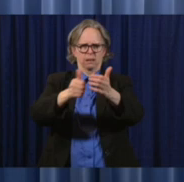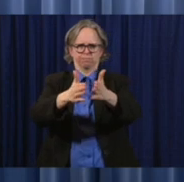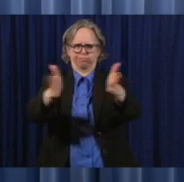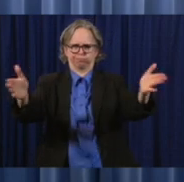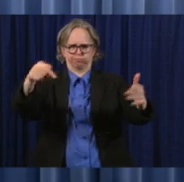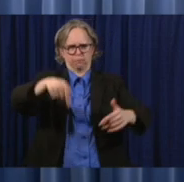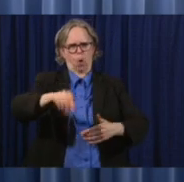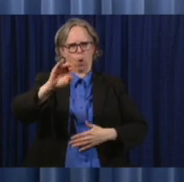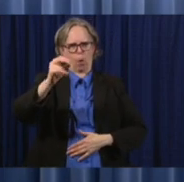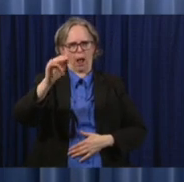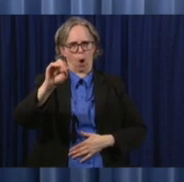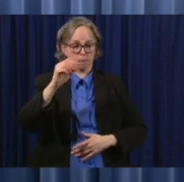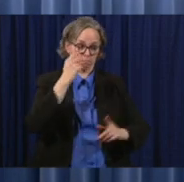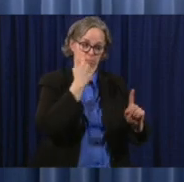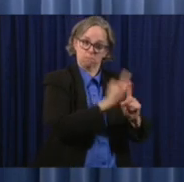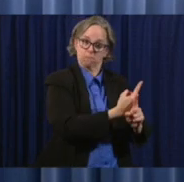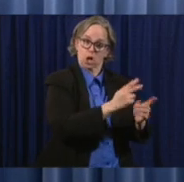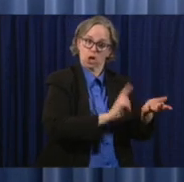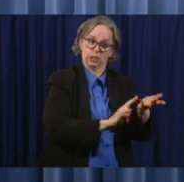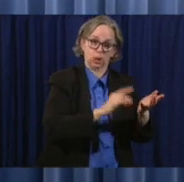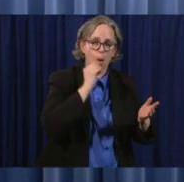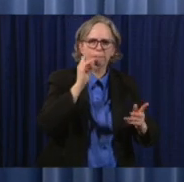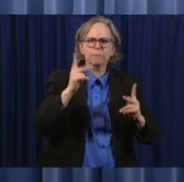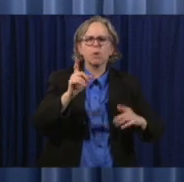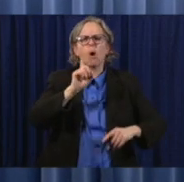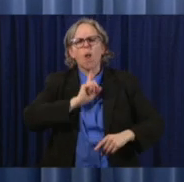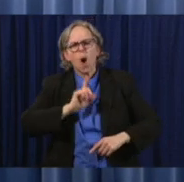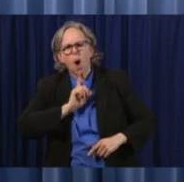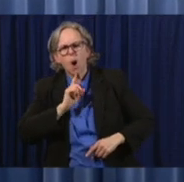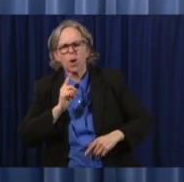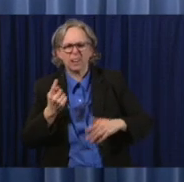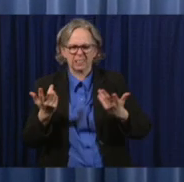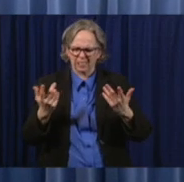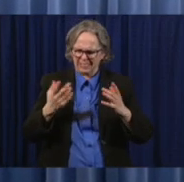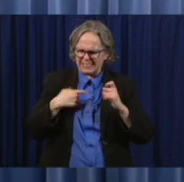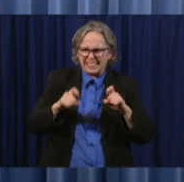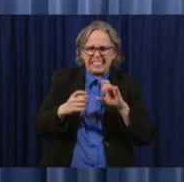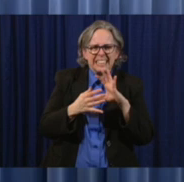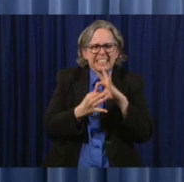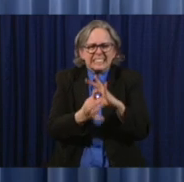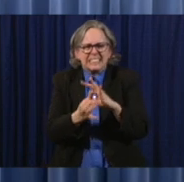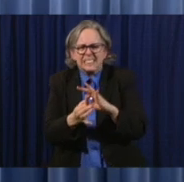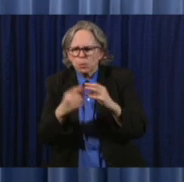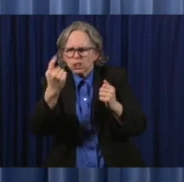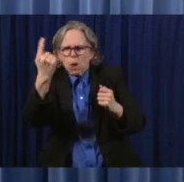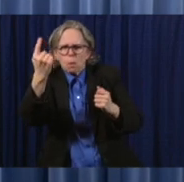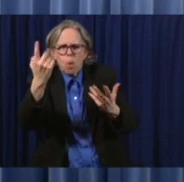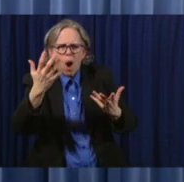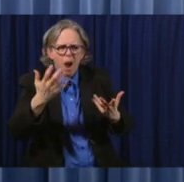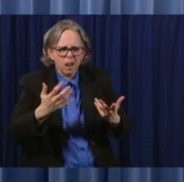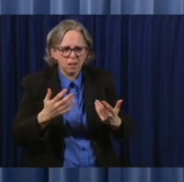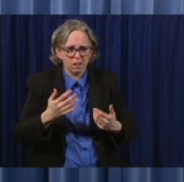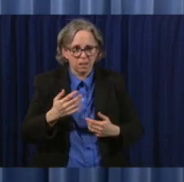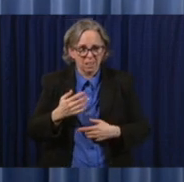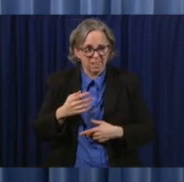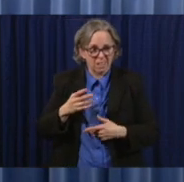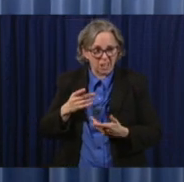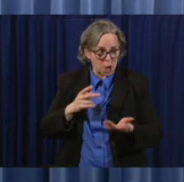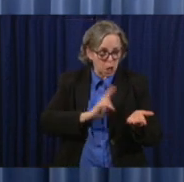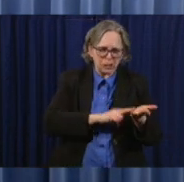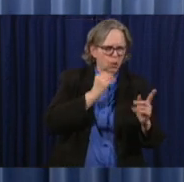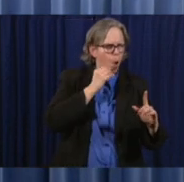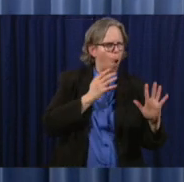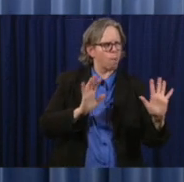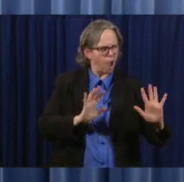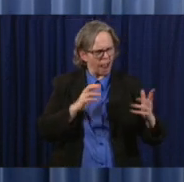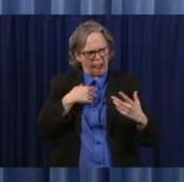that isolation and a need for connection, while it is critically important to our residents within the facility, it is equally important to